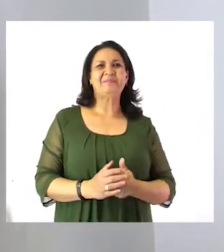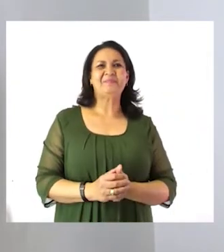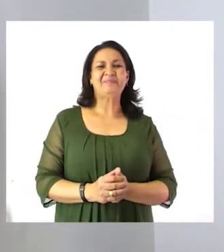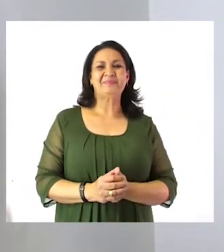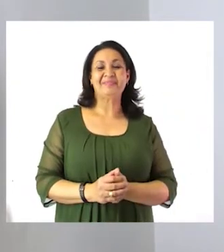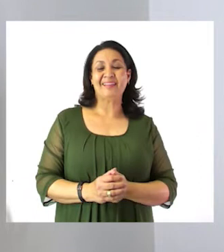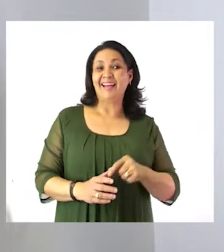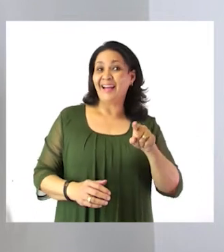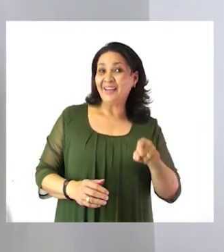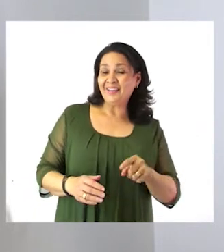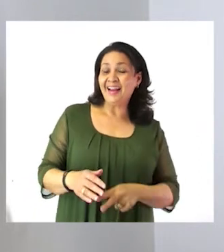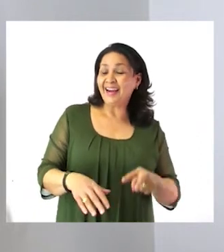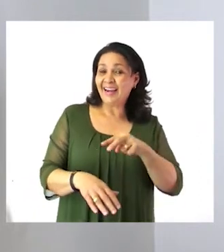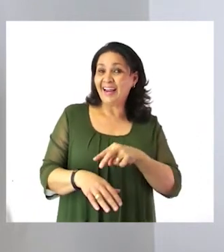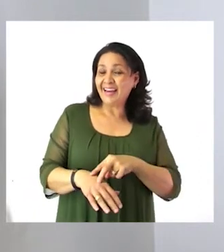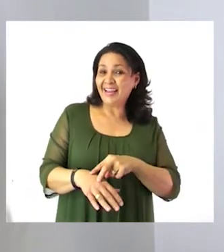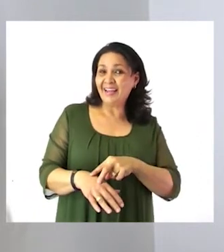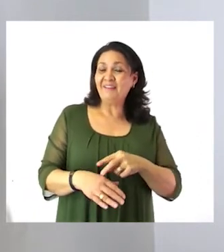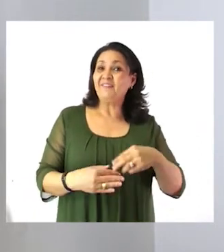Are you ready for the next lesson?